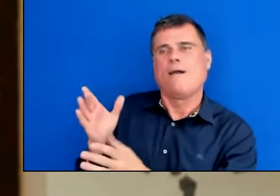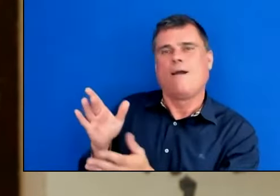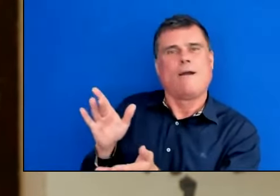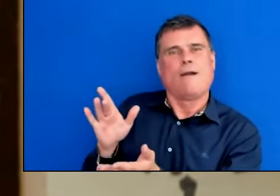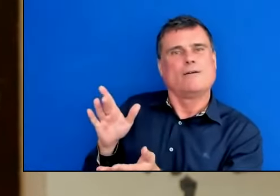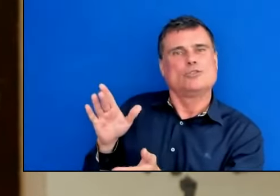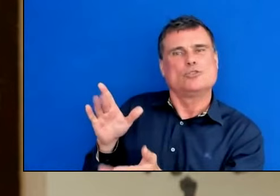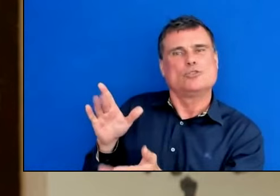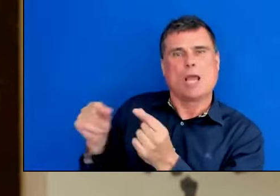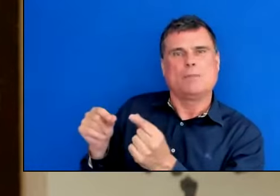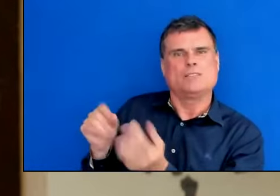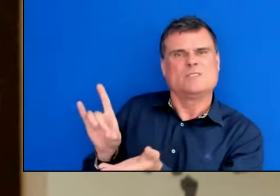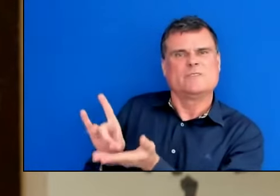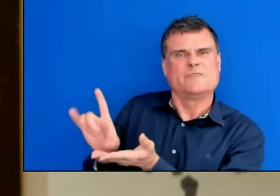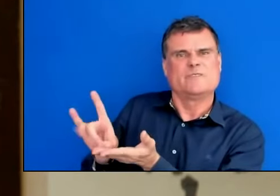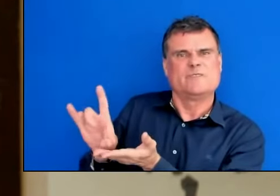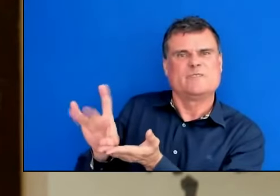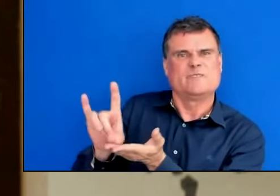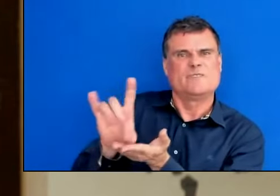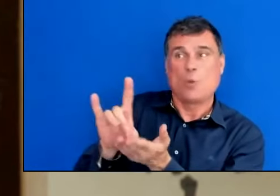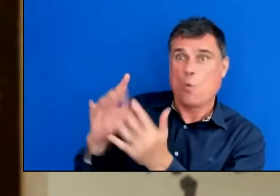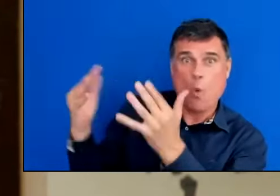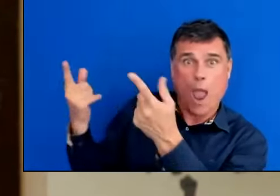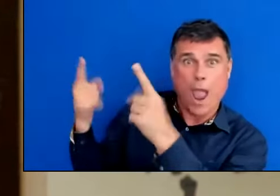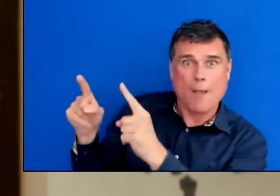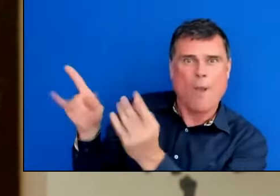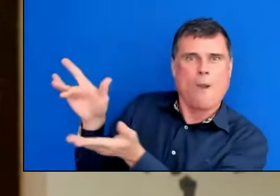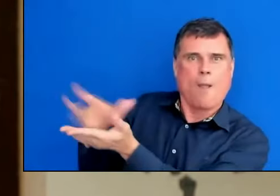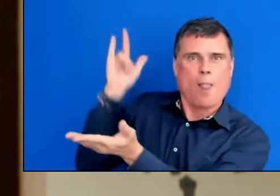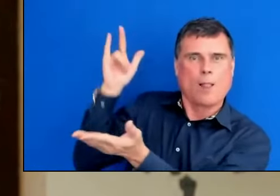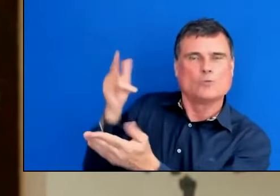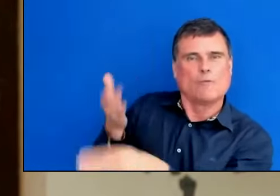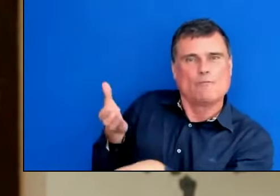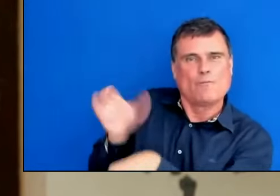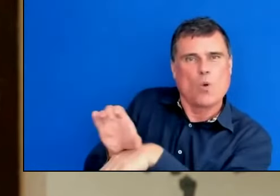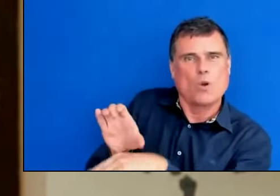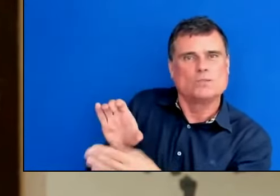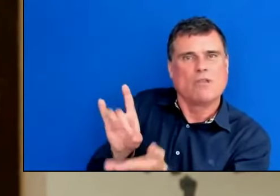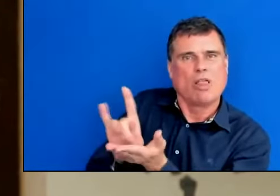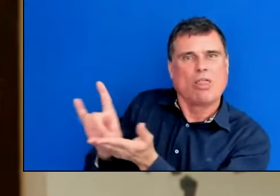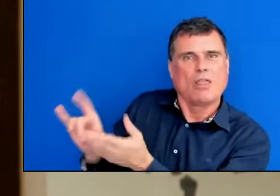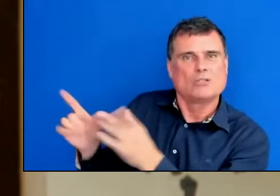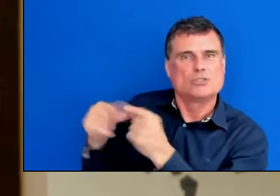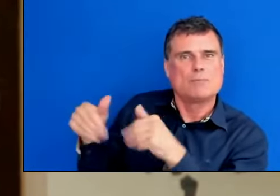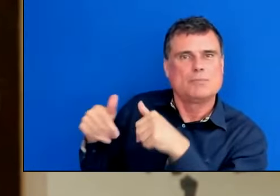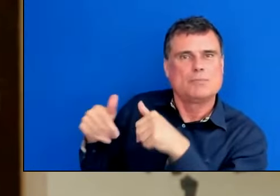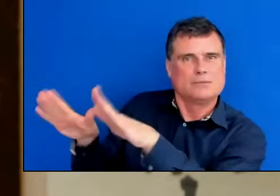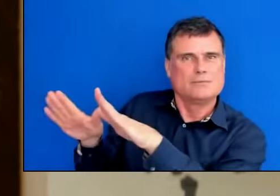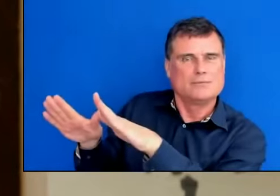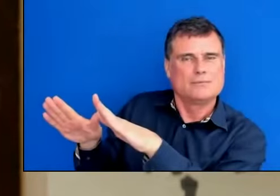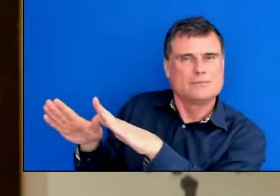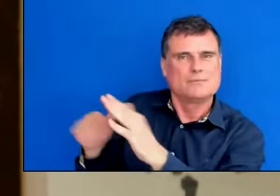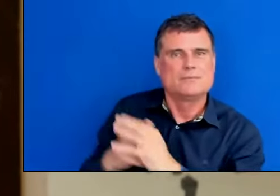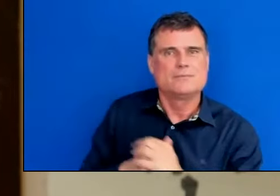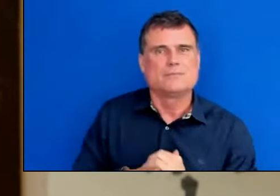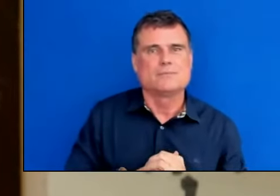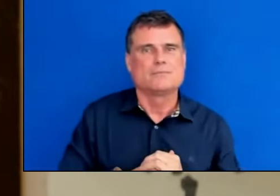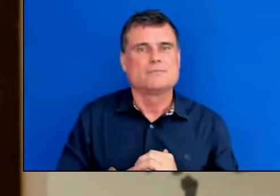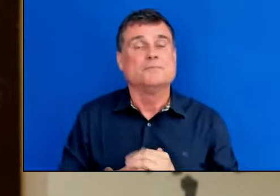Japanese economic menace forevermore." Lieutenant General